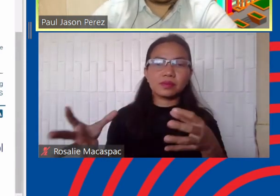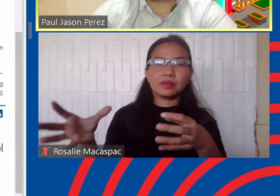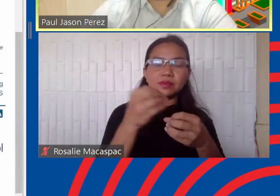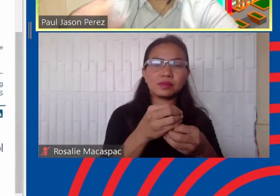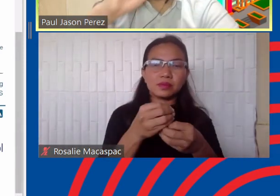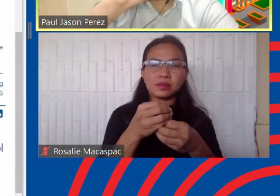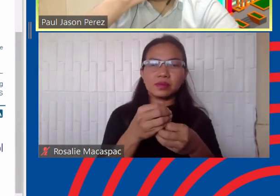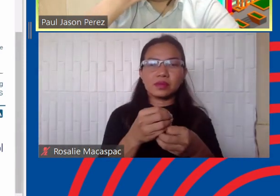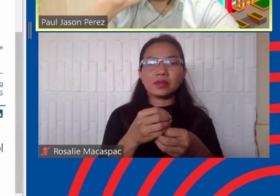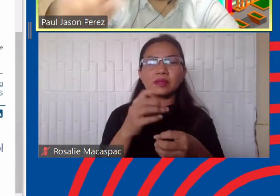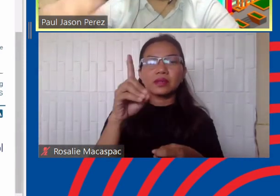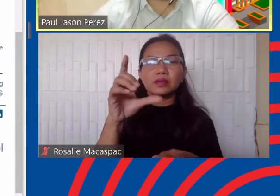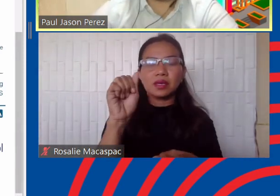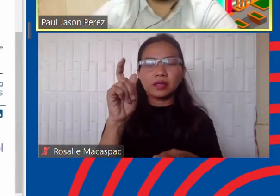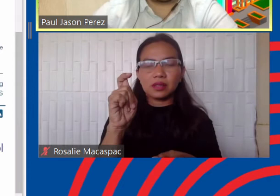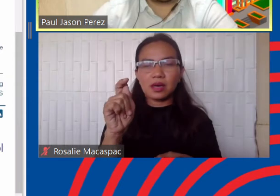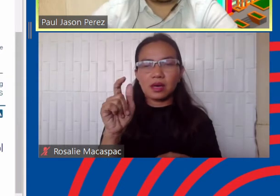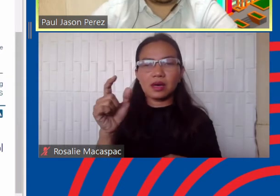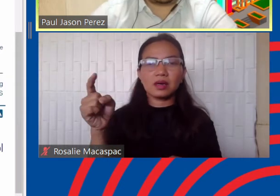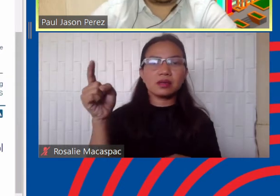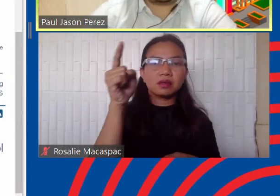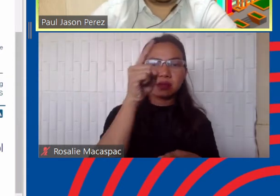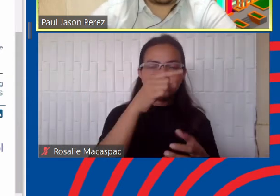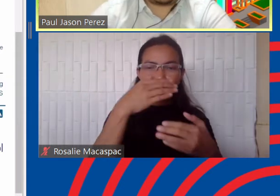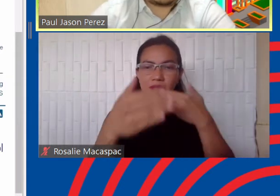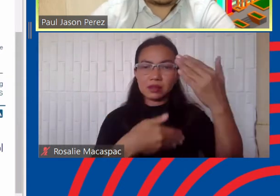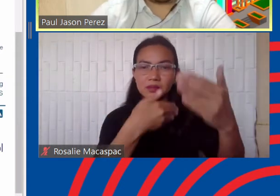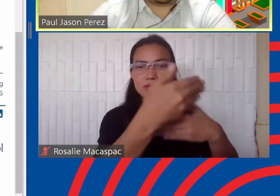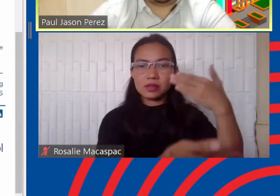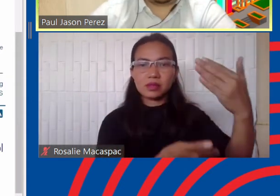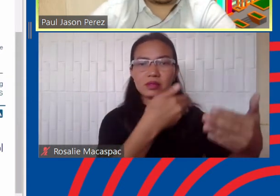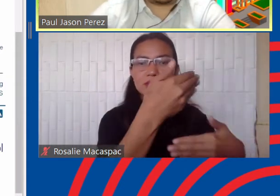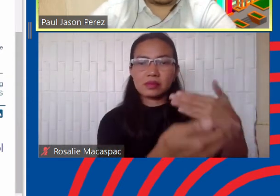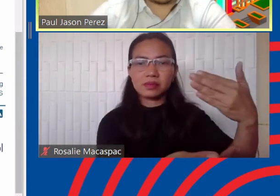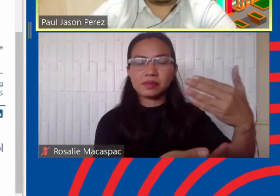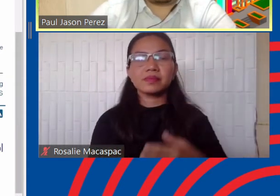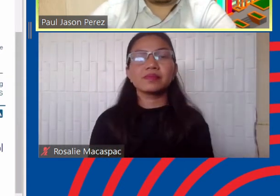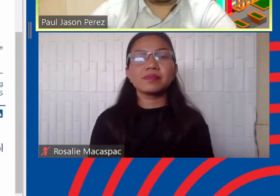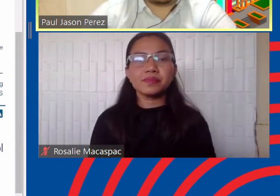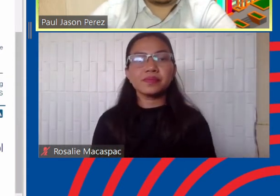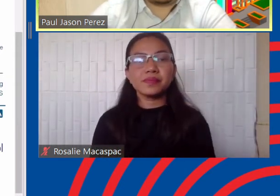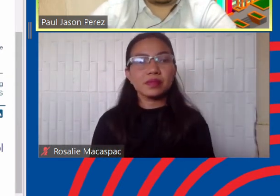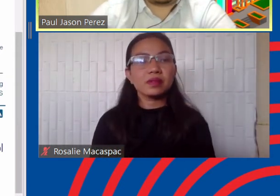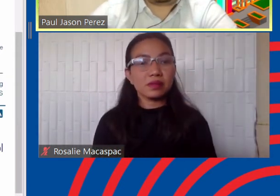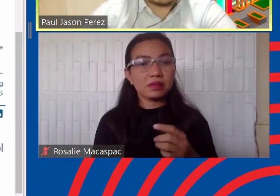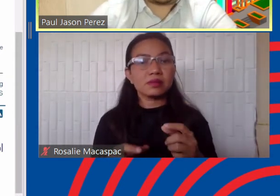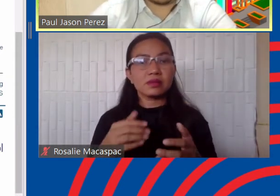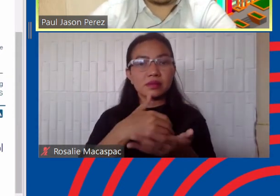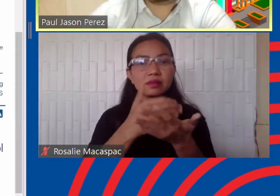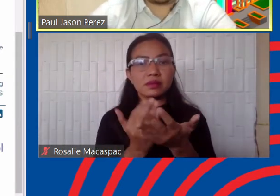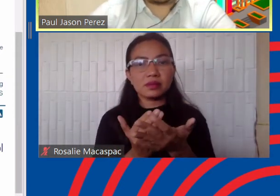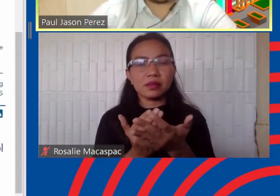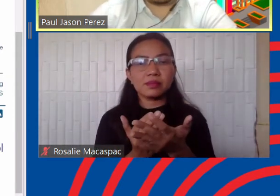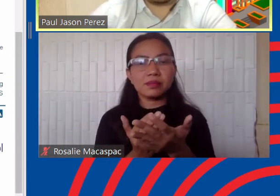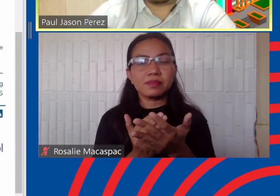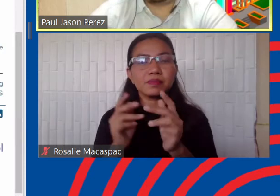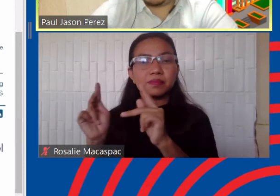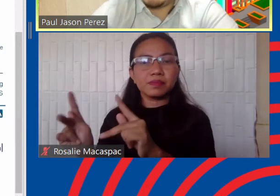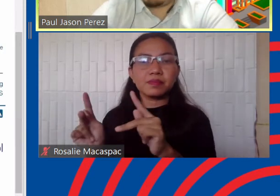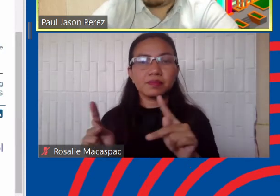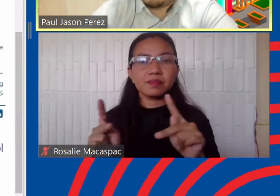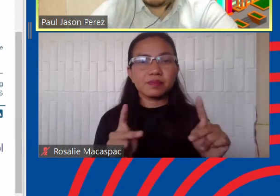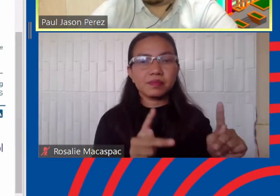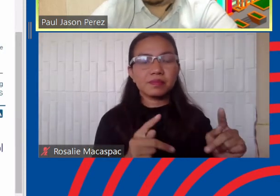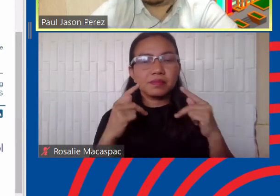data lifecycle activities. And you can actually look at some of the plans. Some plans are